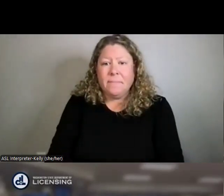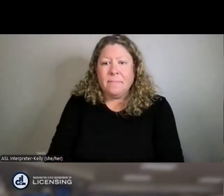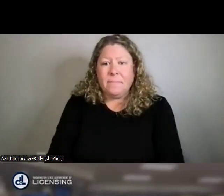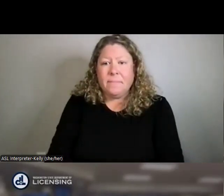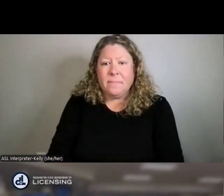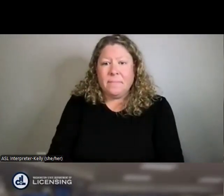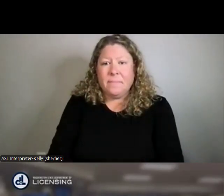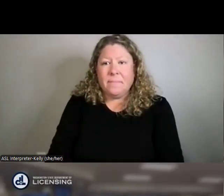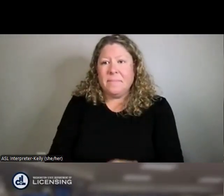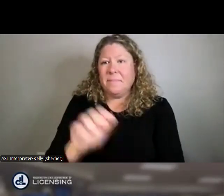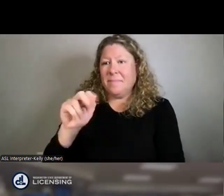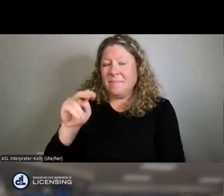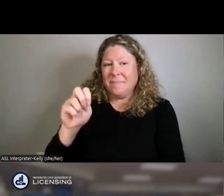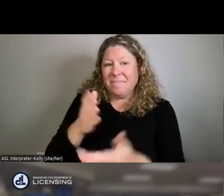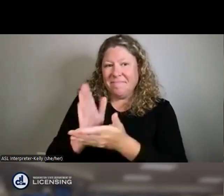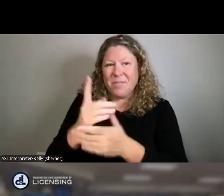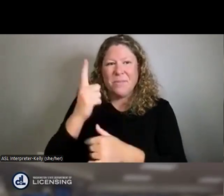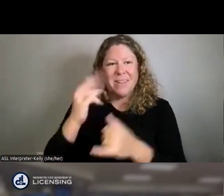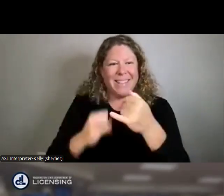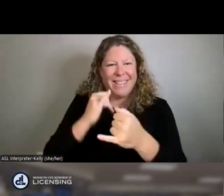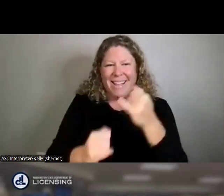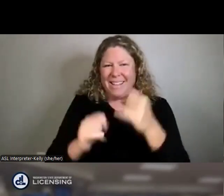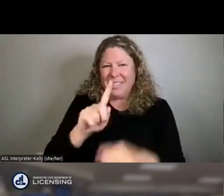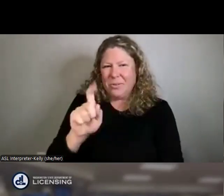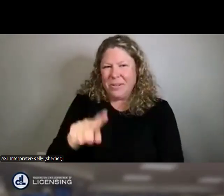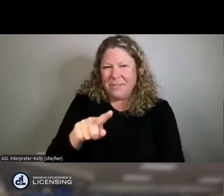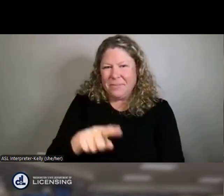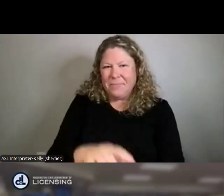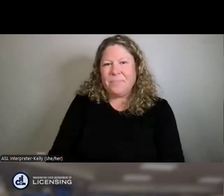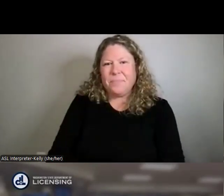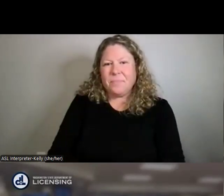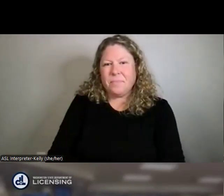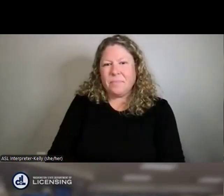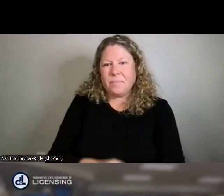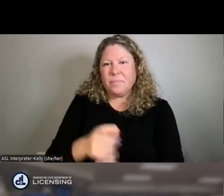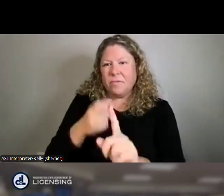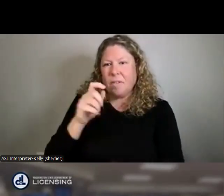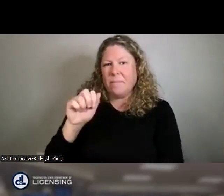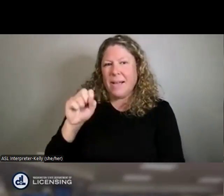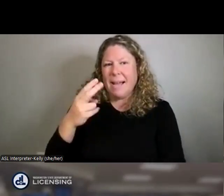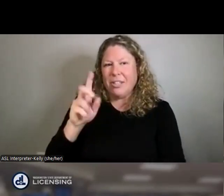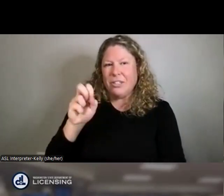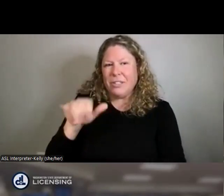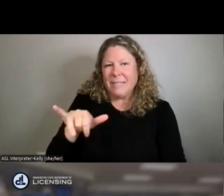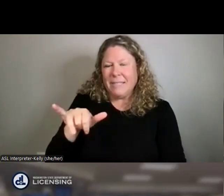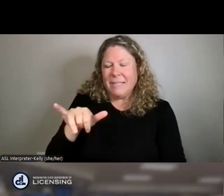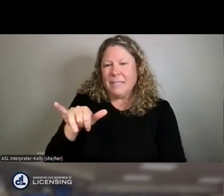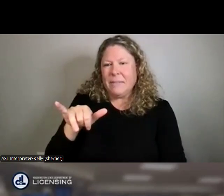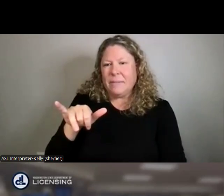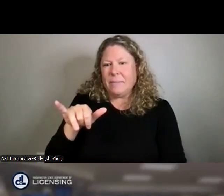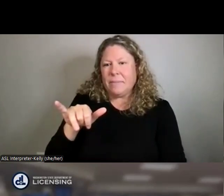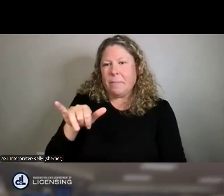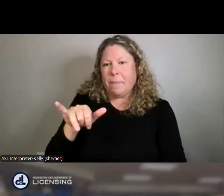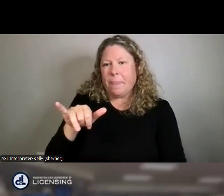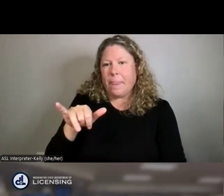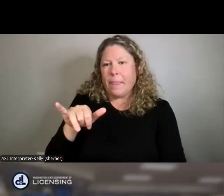All right, and I have one final question for you. This comes from Ashley. What advice do you